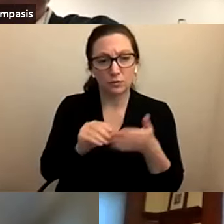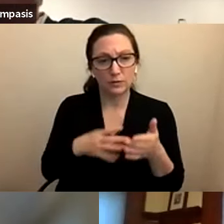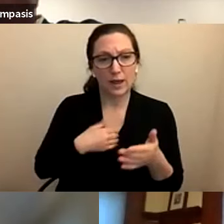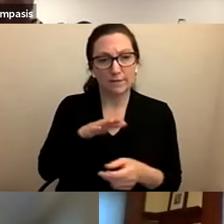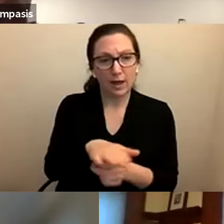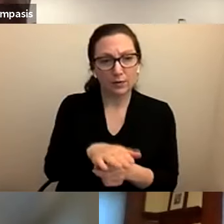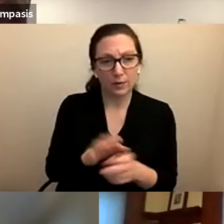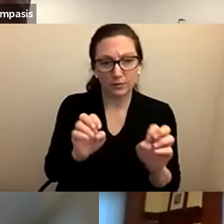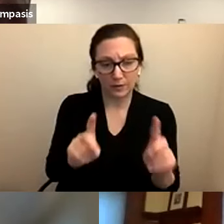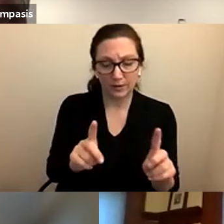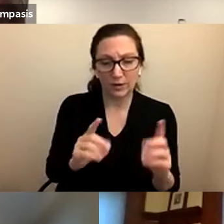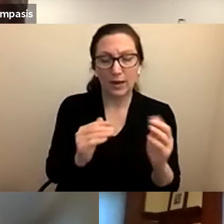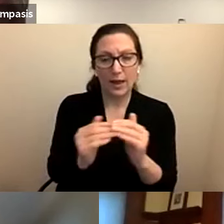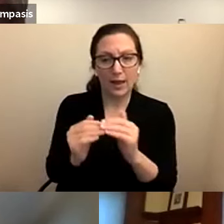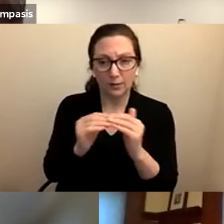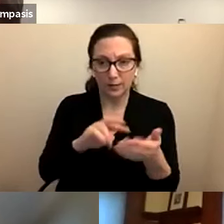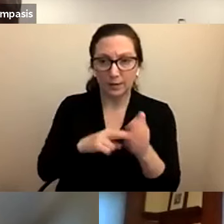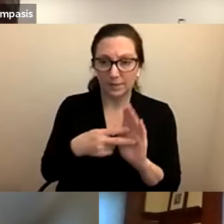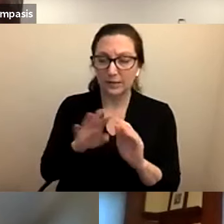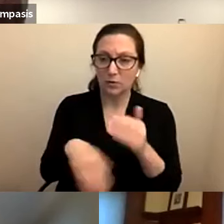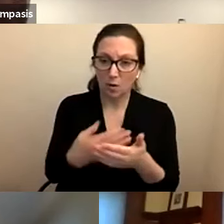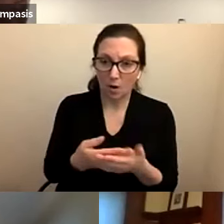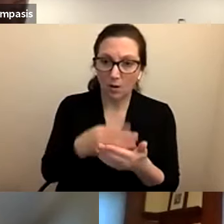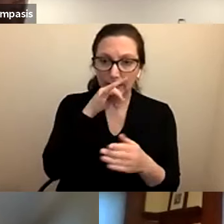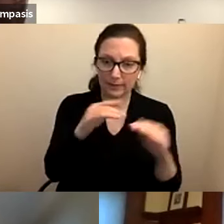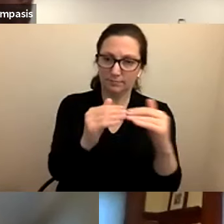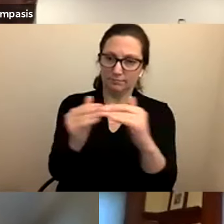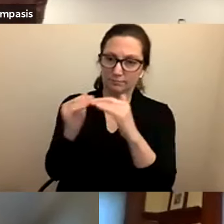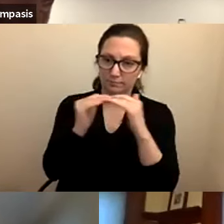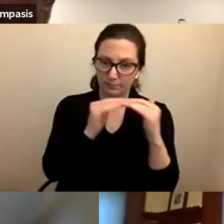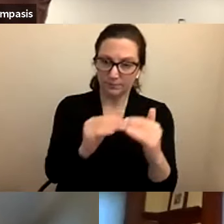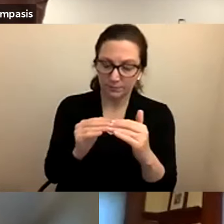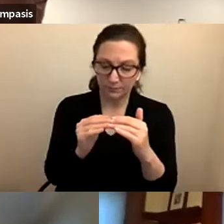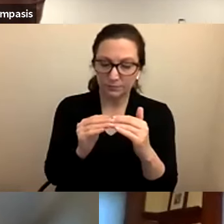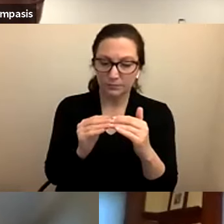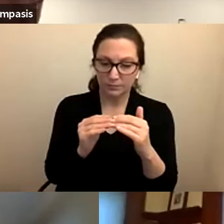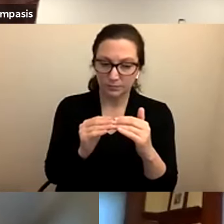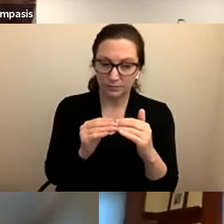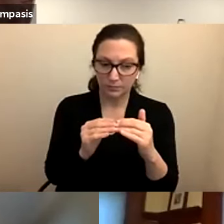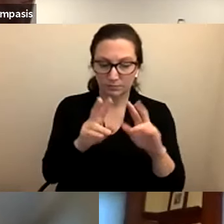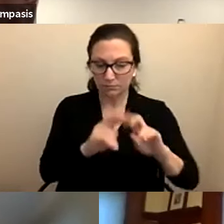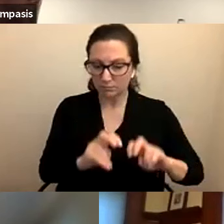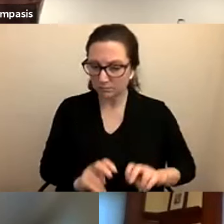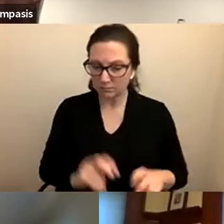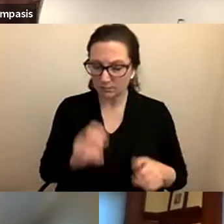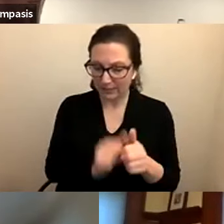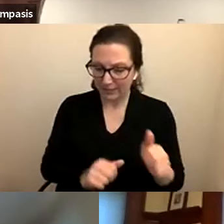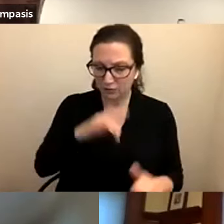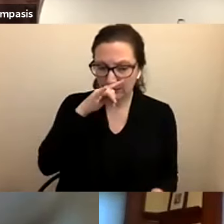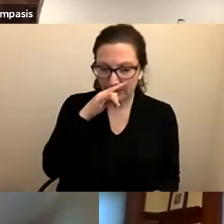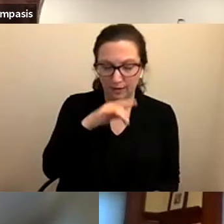opportunity? Equity is putting all kids on equal footing, prepare each kid be ready for exam school, not